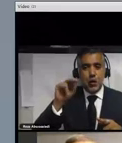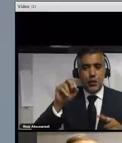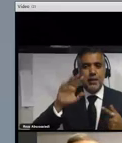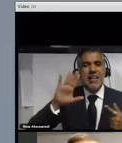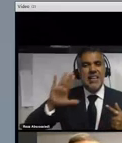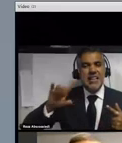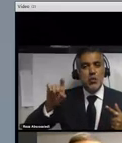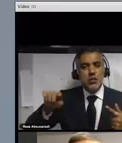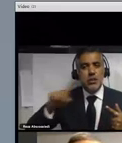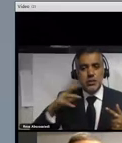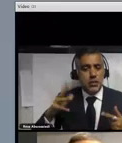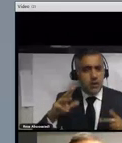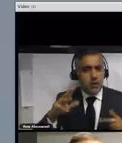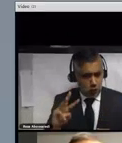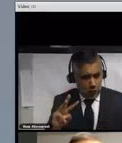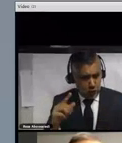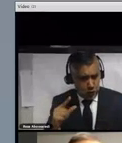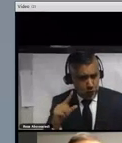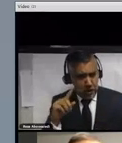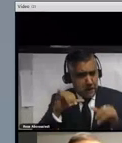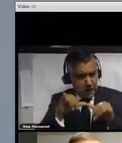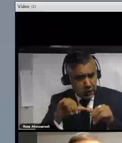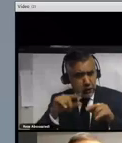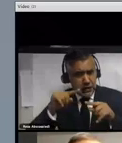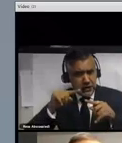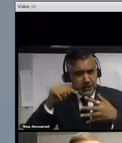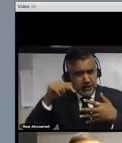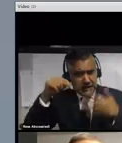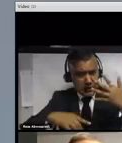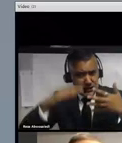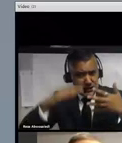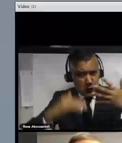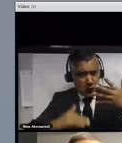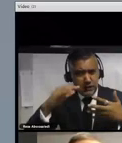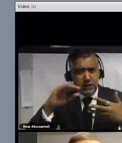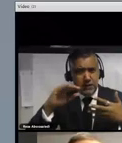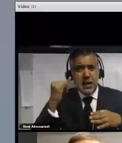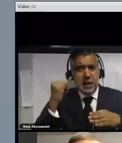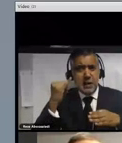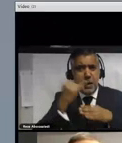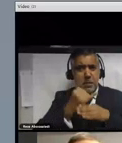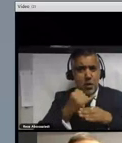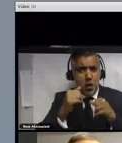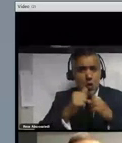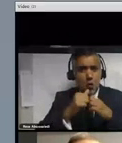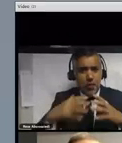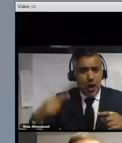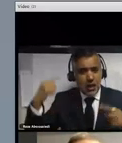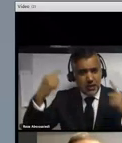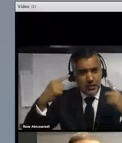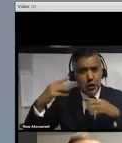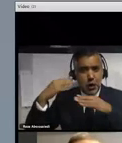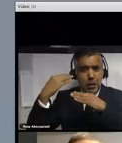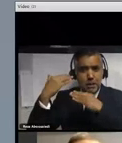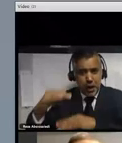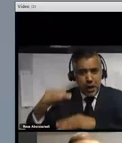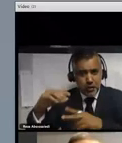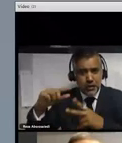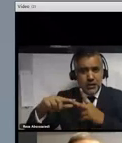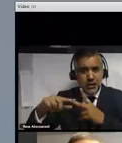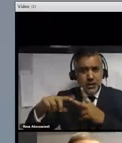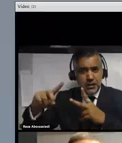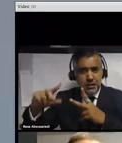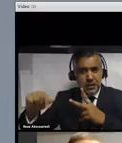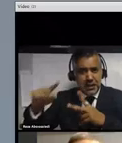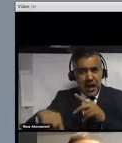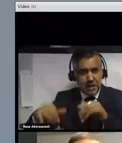So the Washington Group measures degrees of impairment without considering barriers. Disabilities cannot